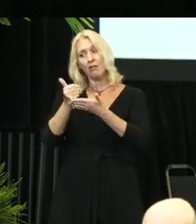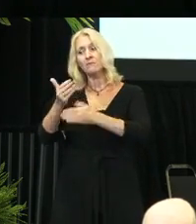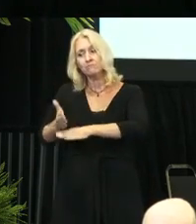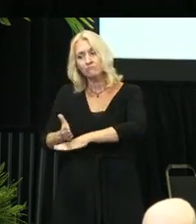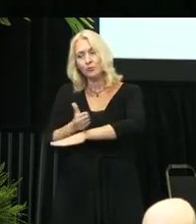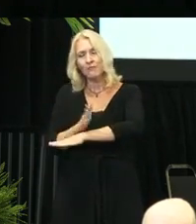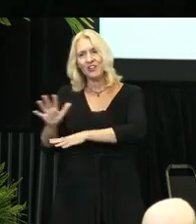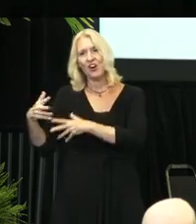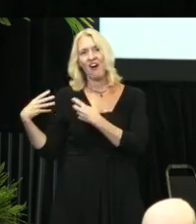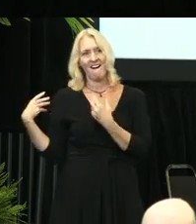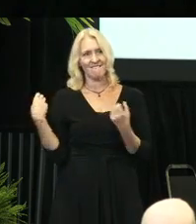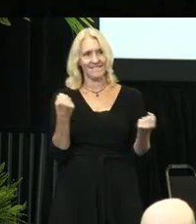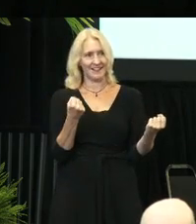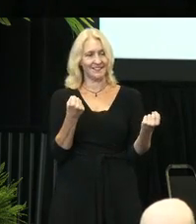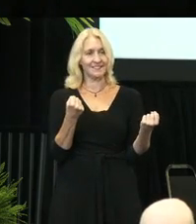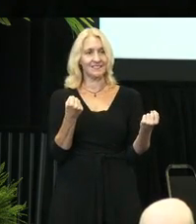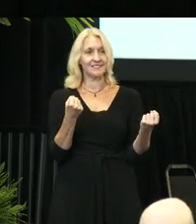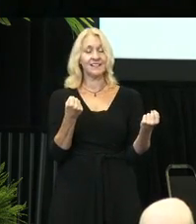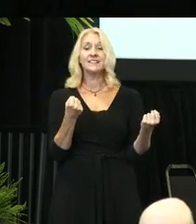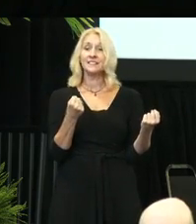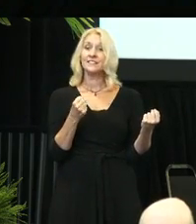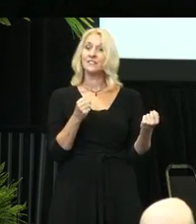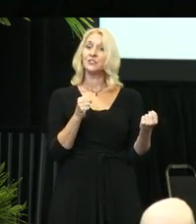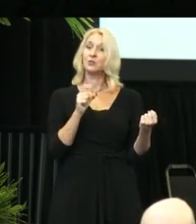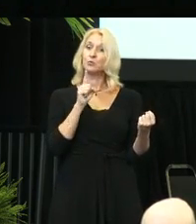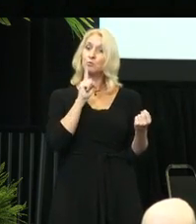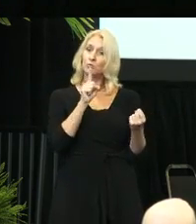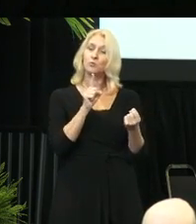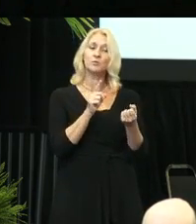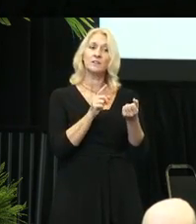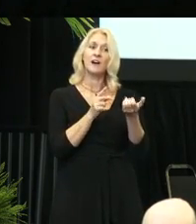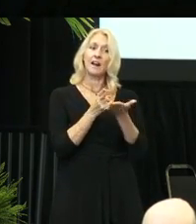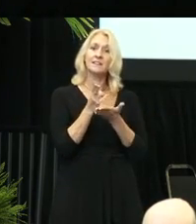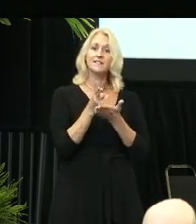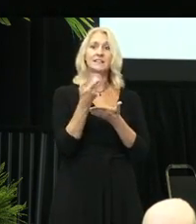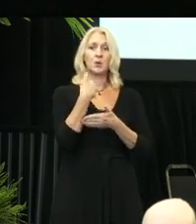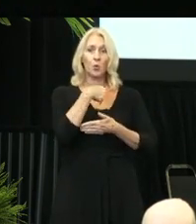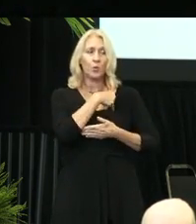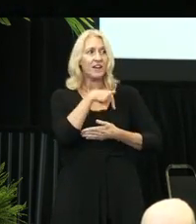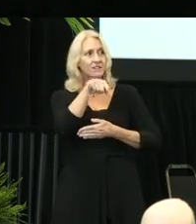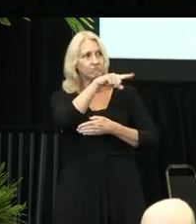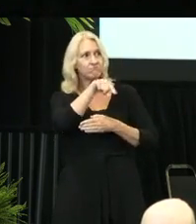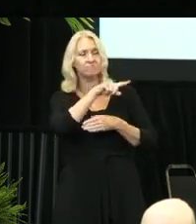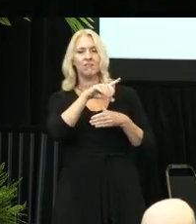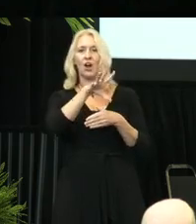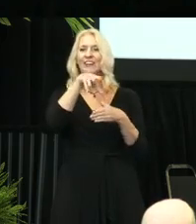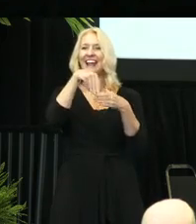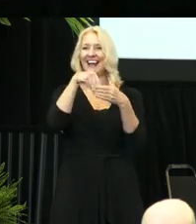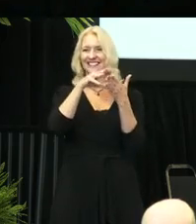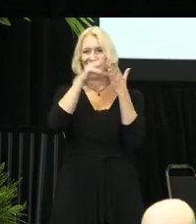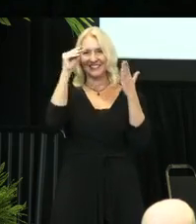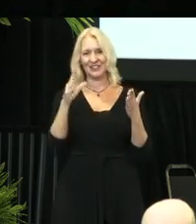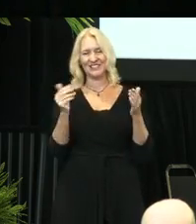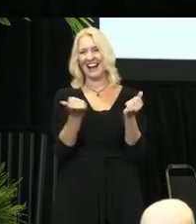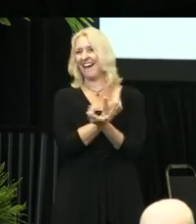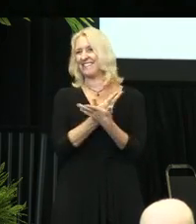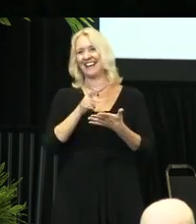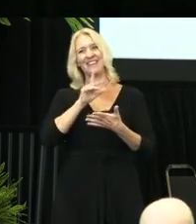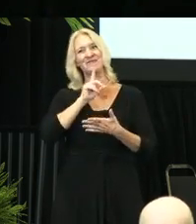The fact is, we are engaging them. And you know what? Everything is awesome.